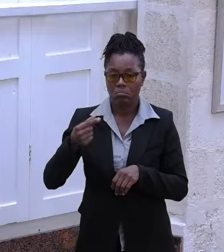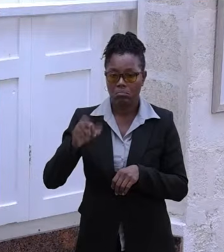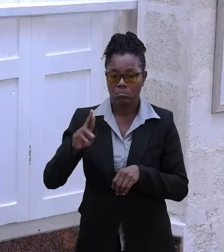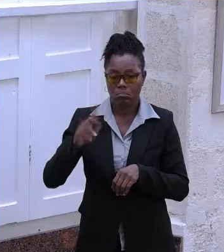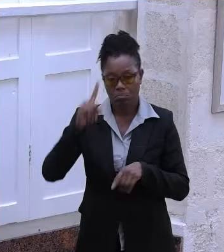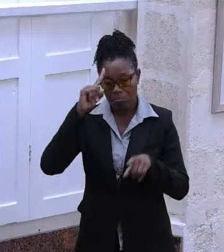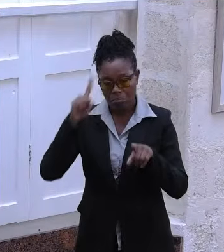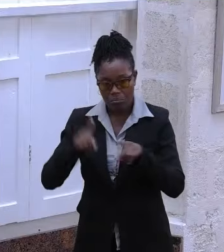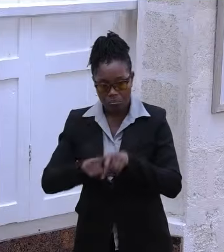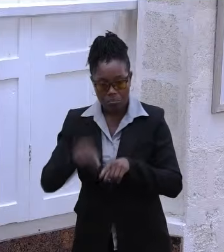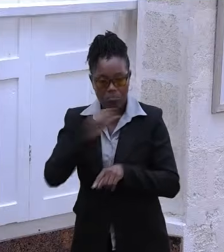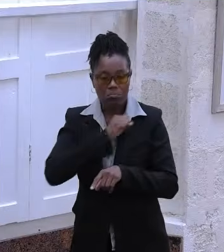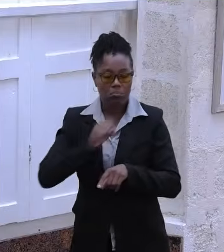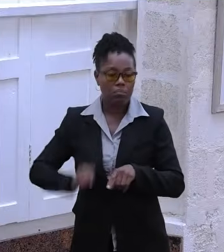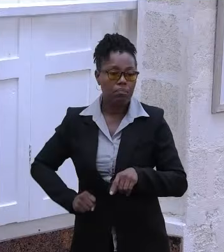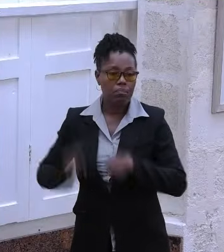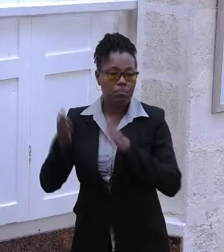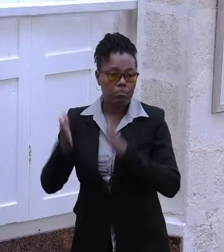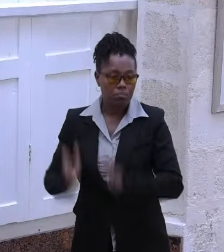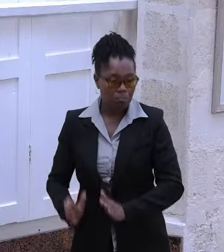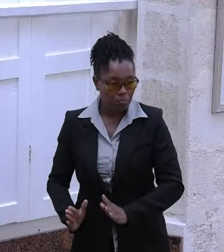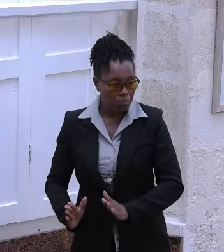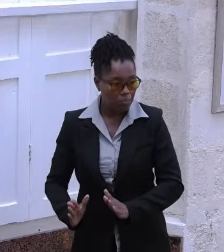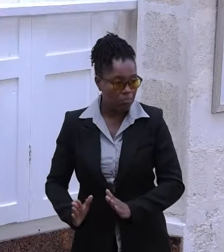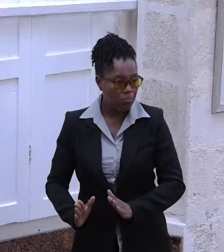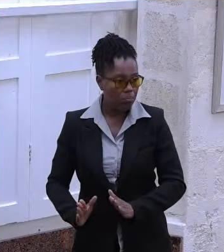Senator Malalu, any?